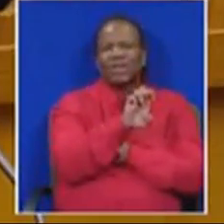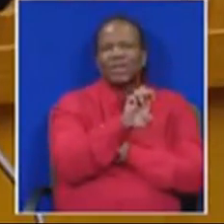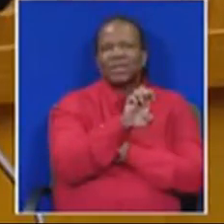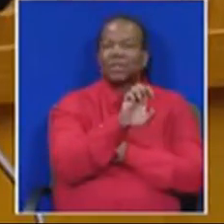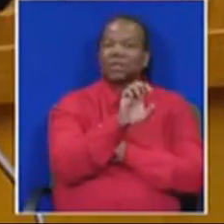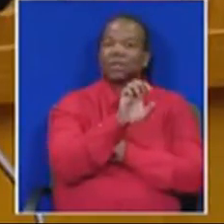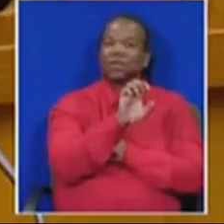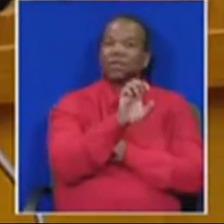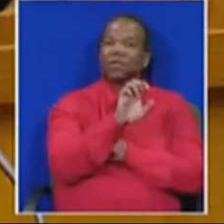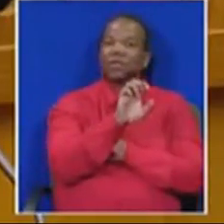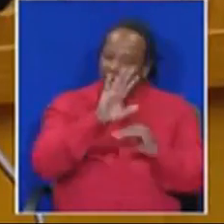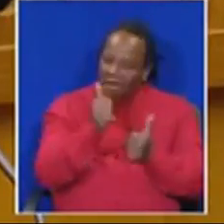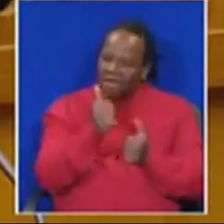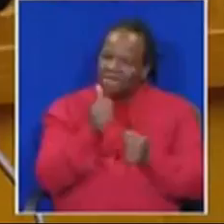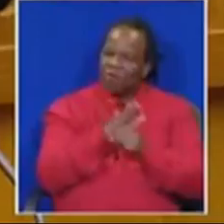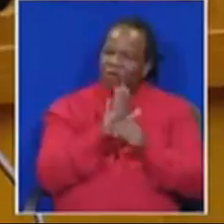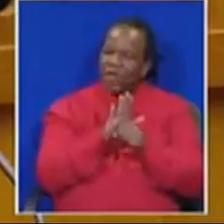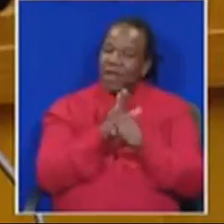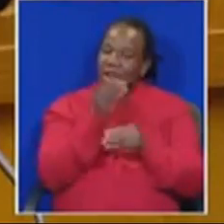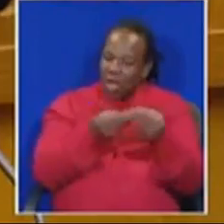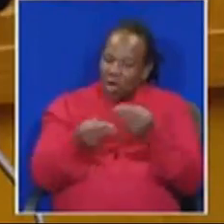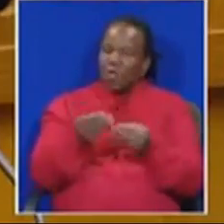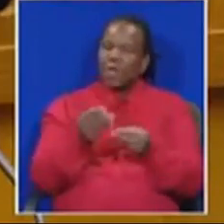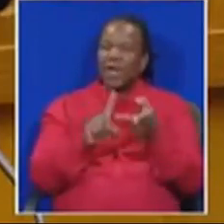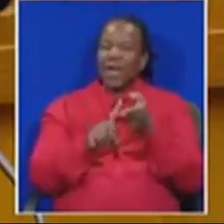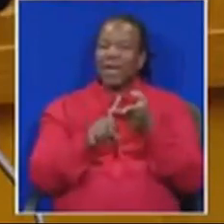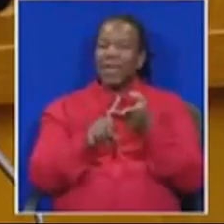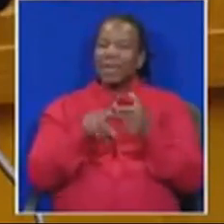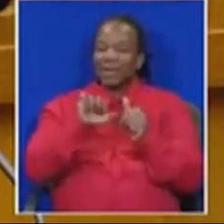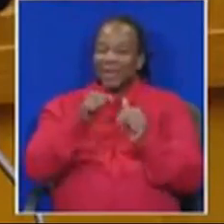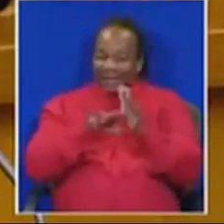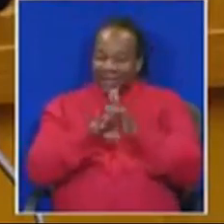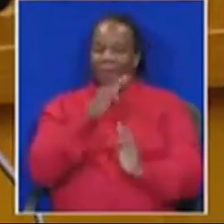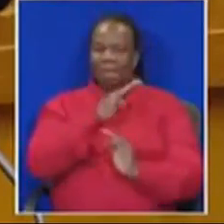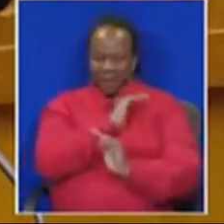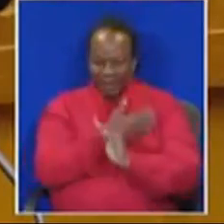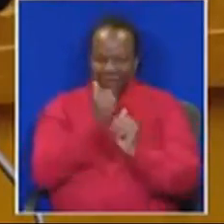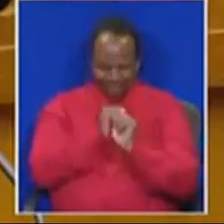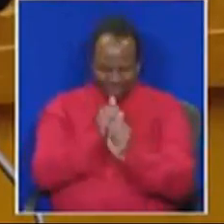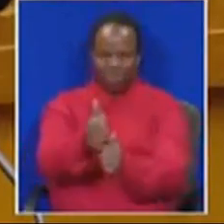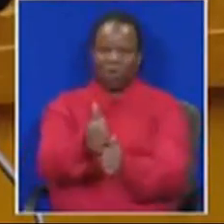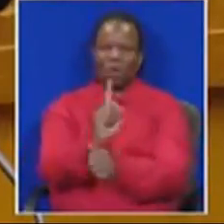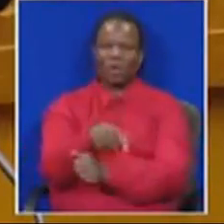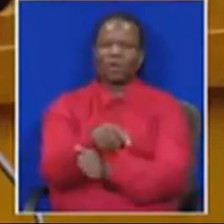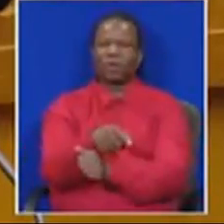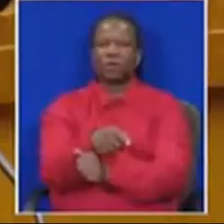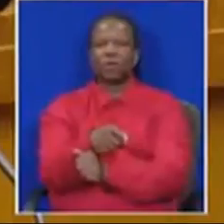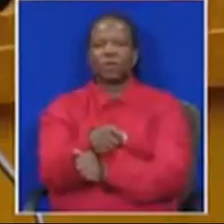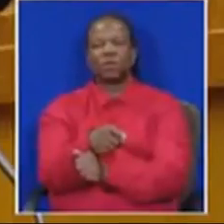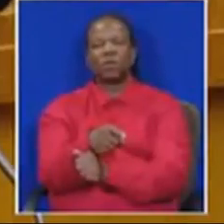economic as well as their developmental mandates. We will need to